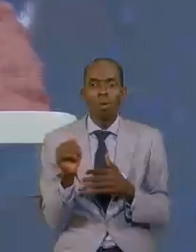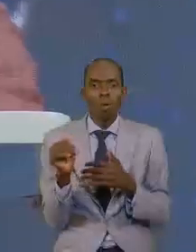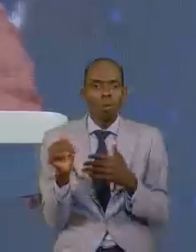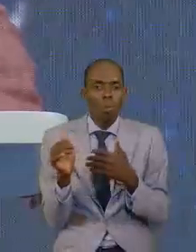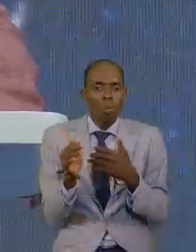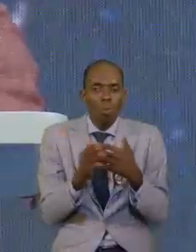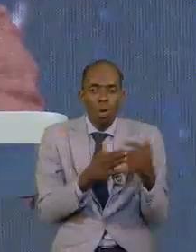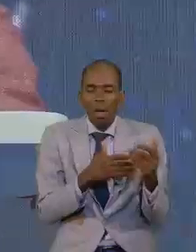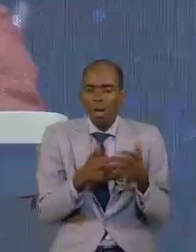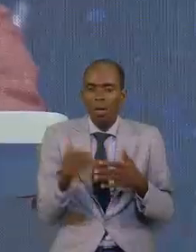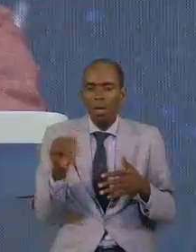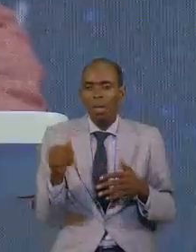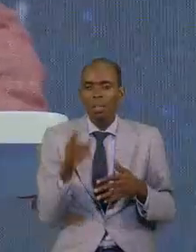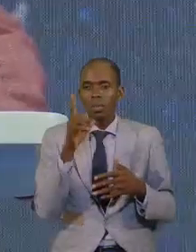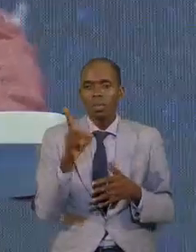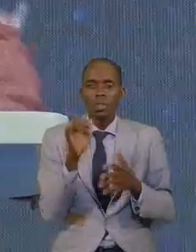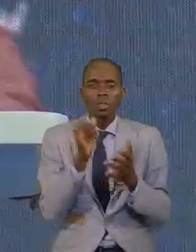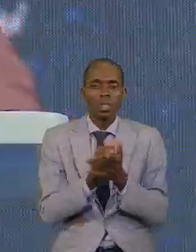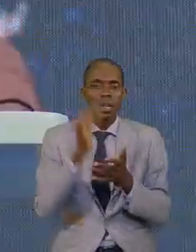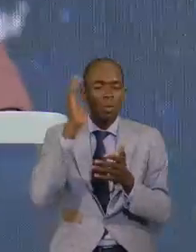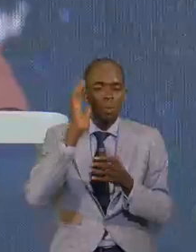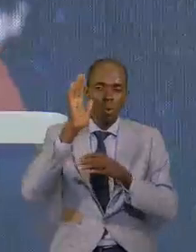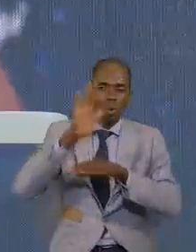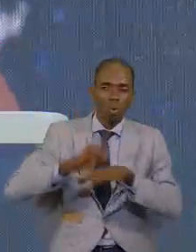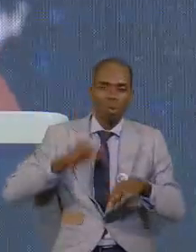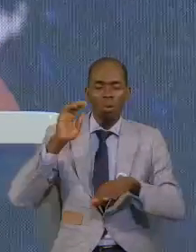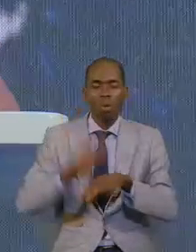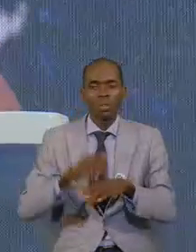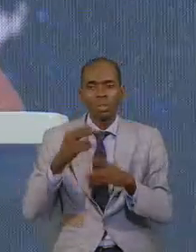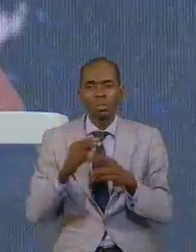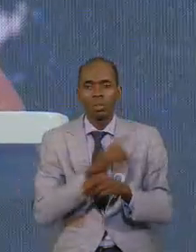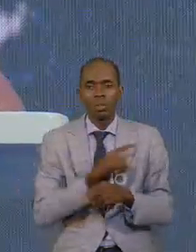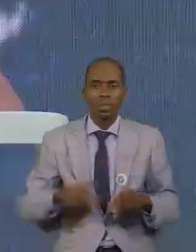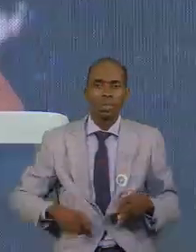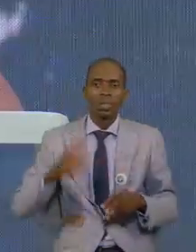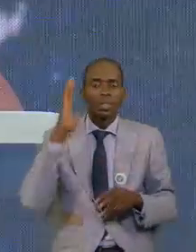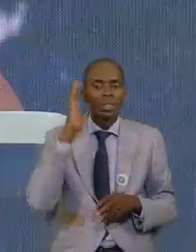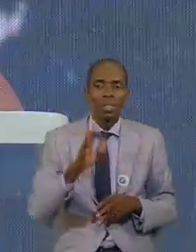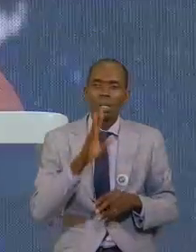Whosoever shall call on the name of the Lord shall be saved.